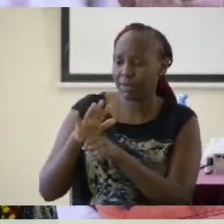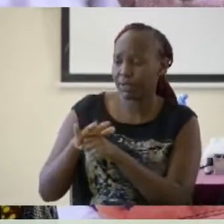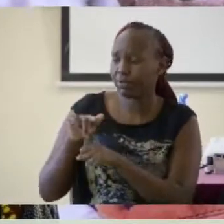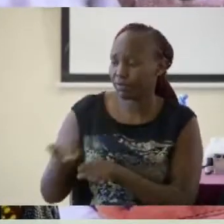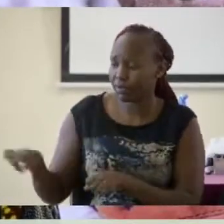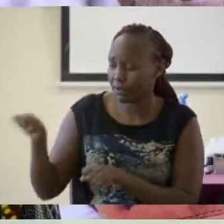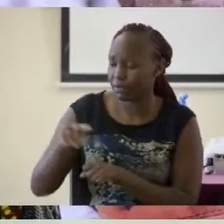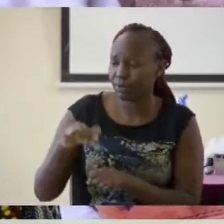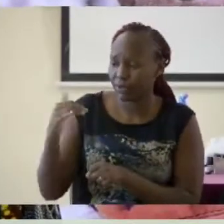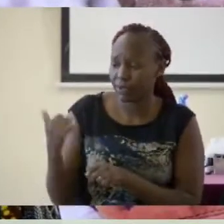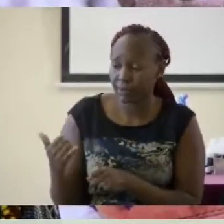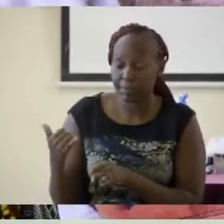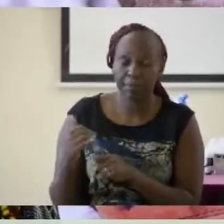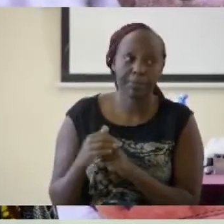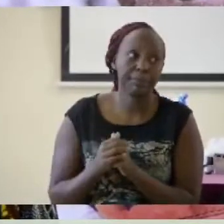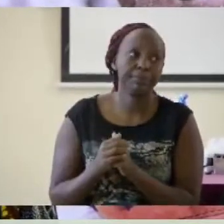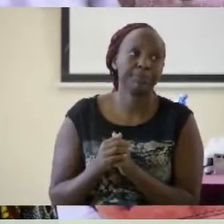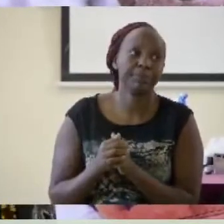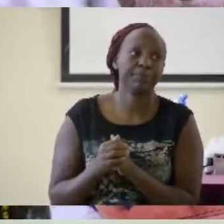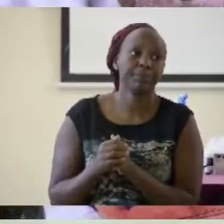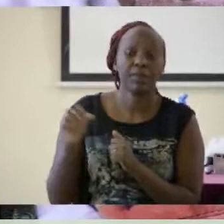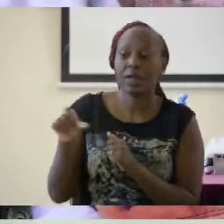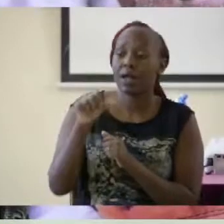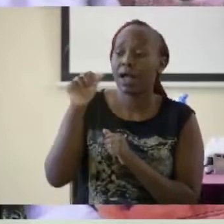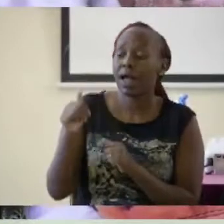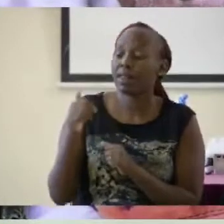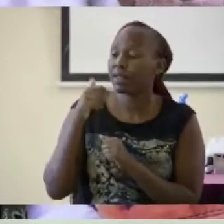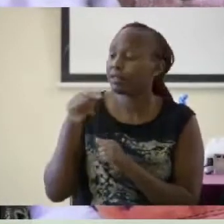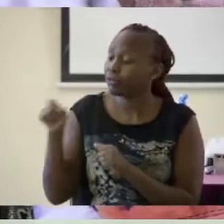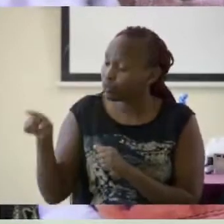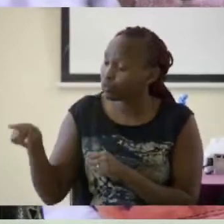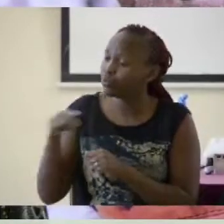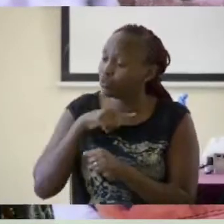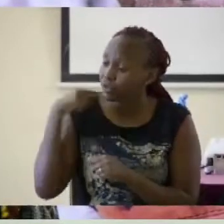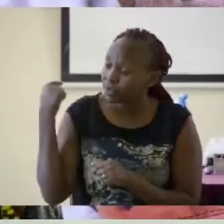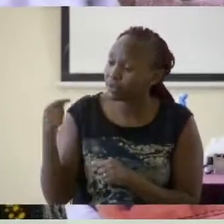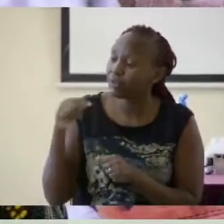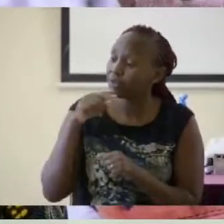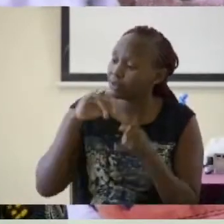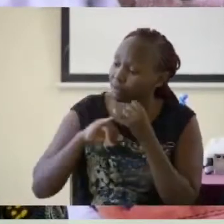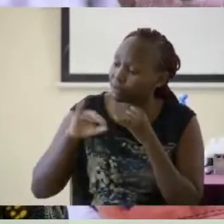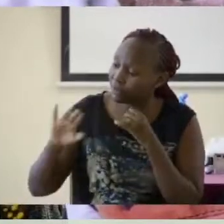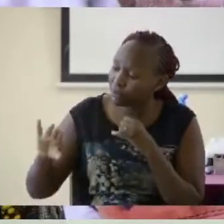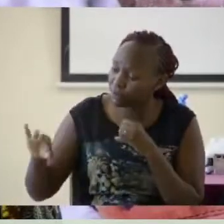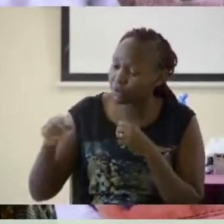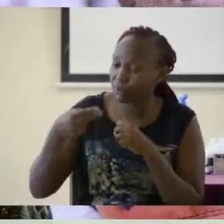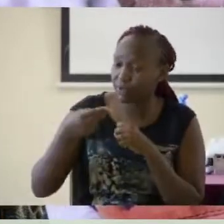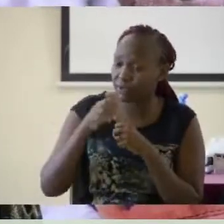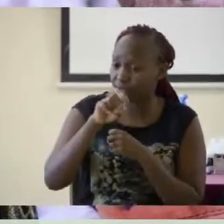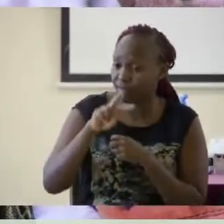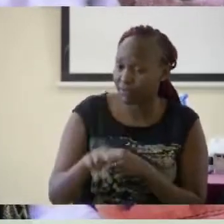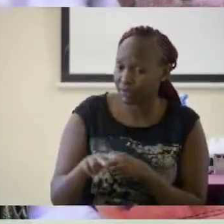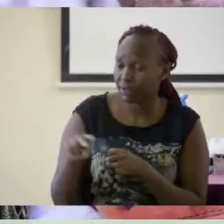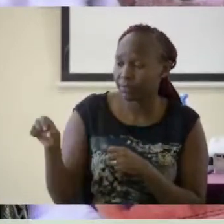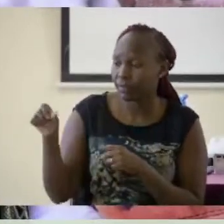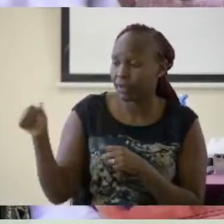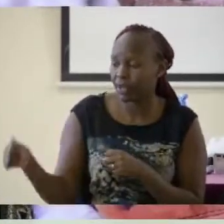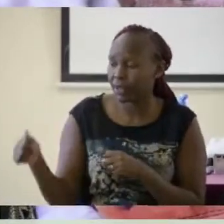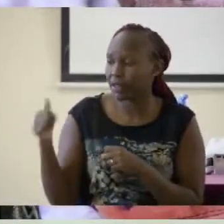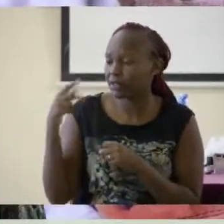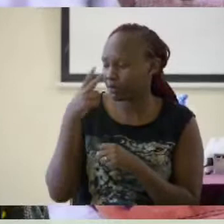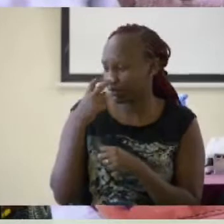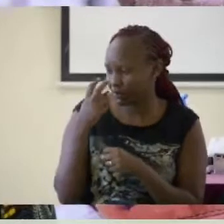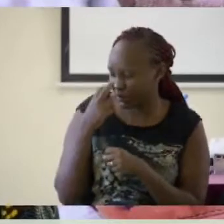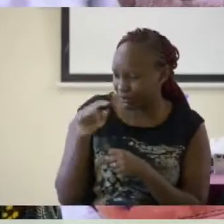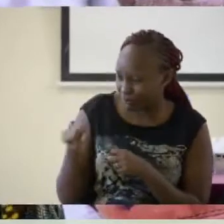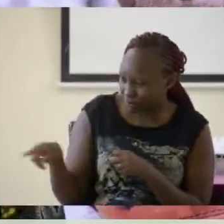and others were accused of killing their husbands with HIV. Others were